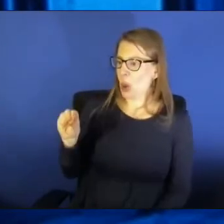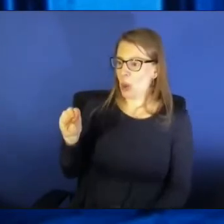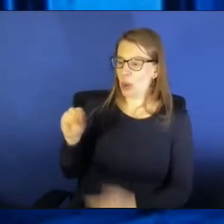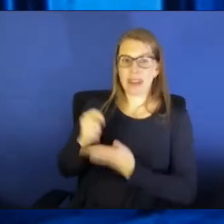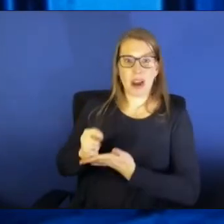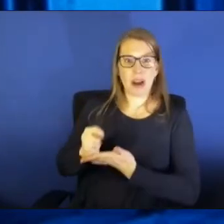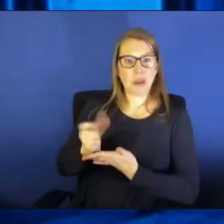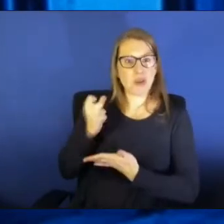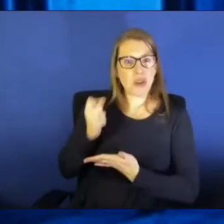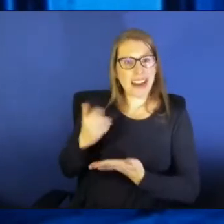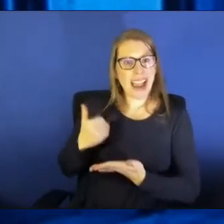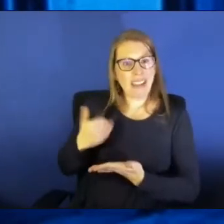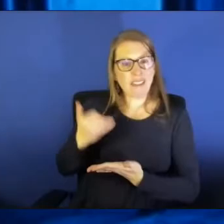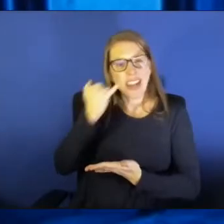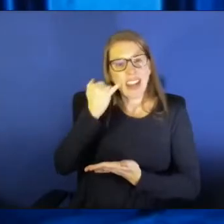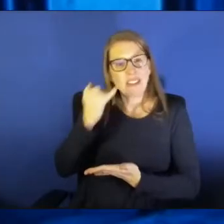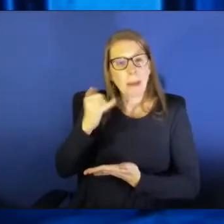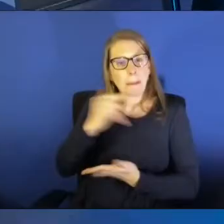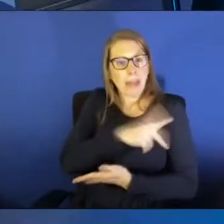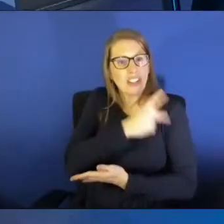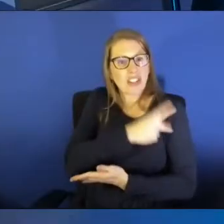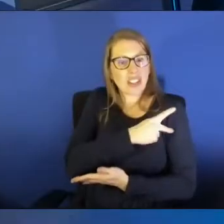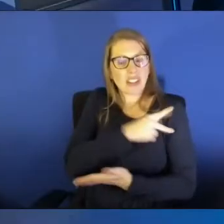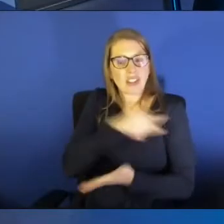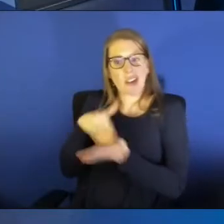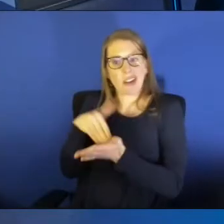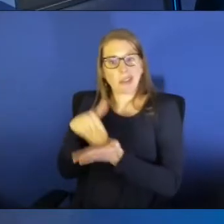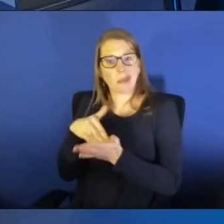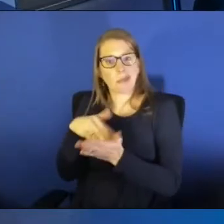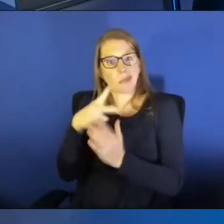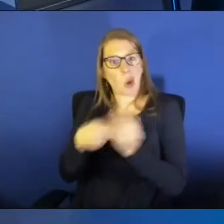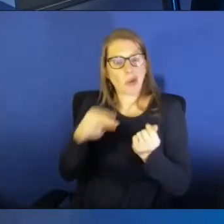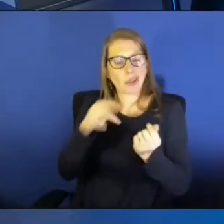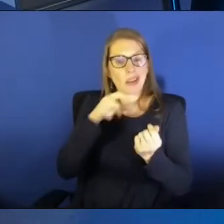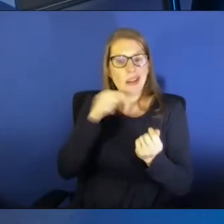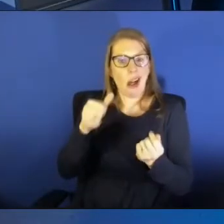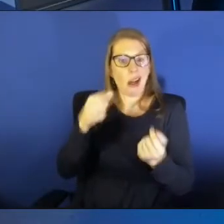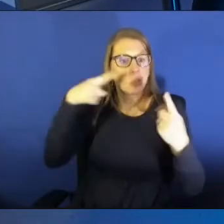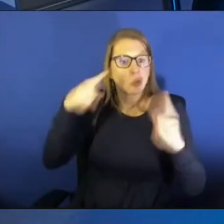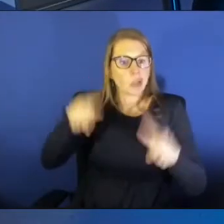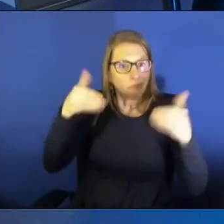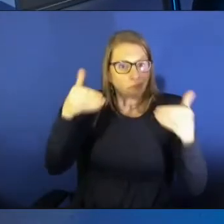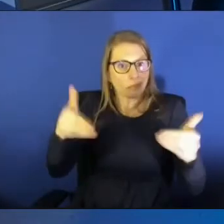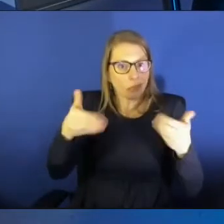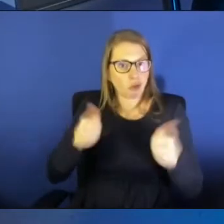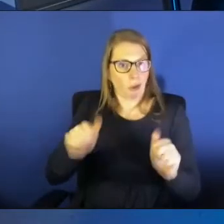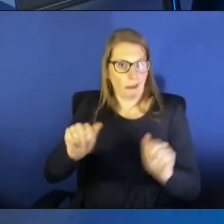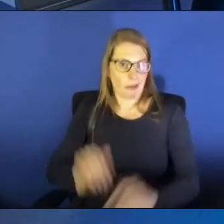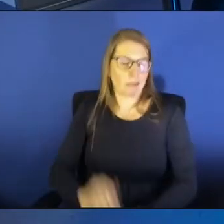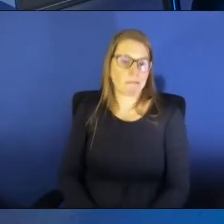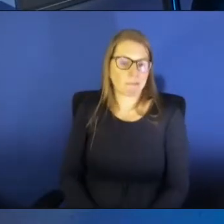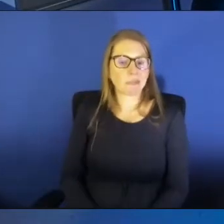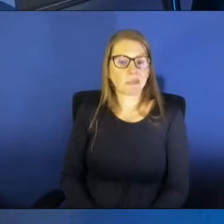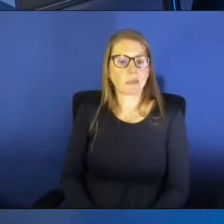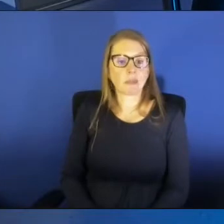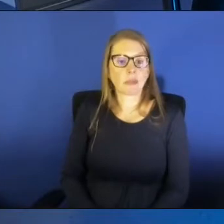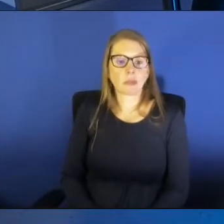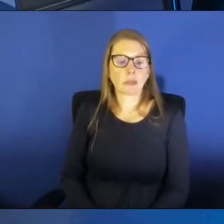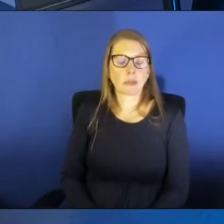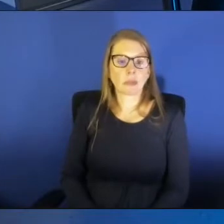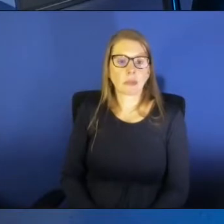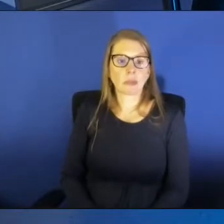physicians weren't willing to work toward that effort. So given this variety of options for